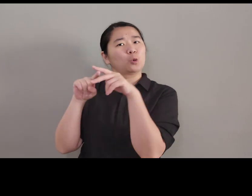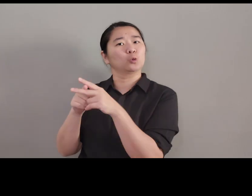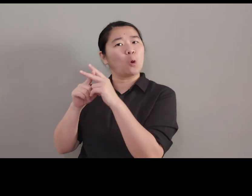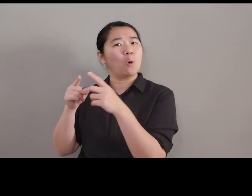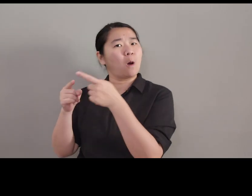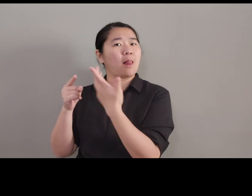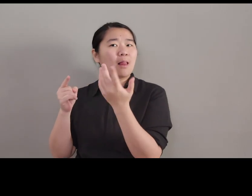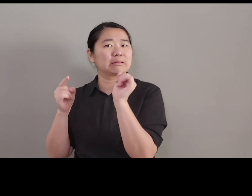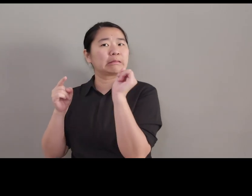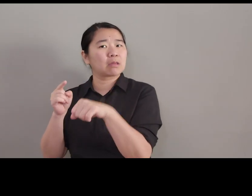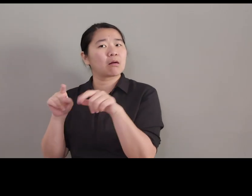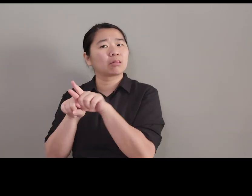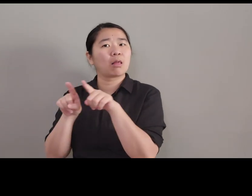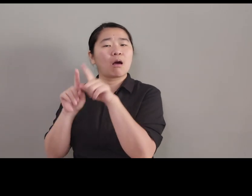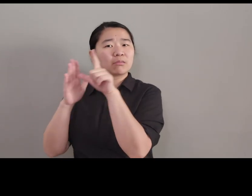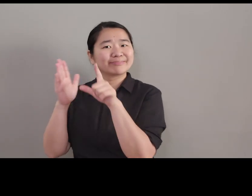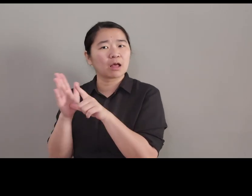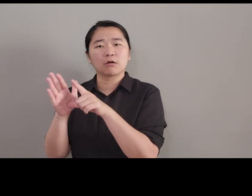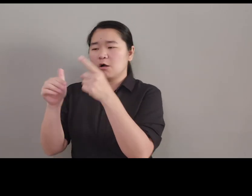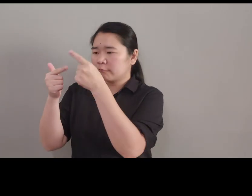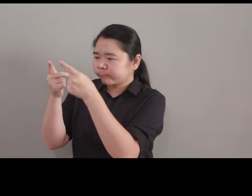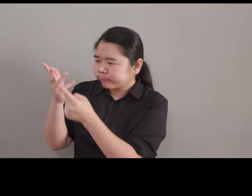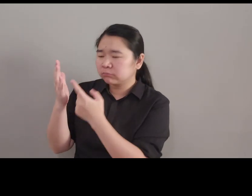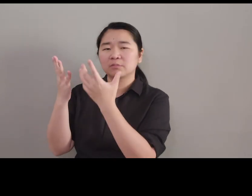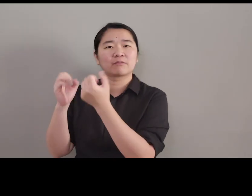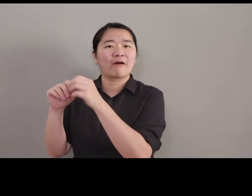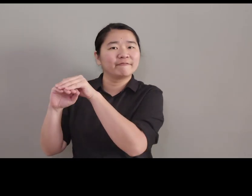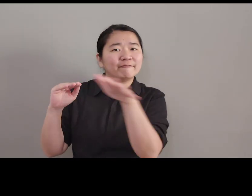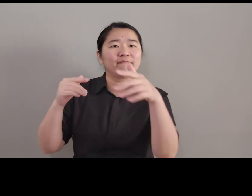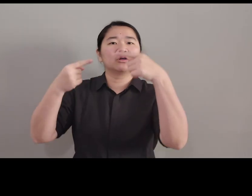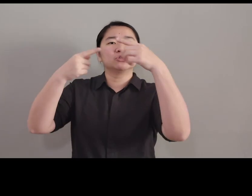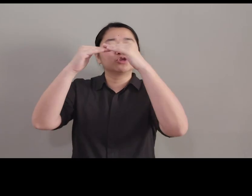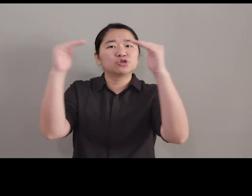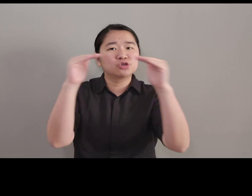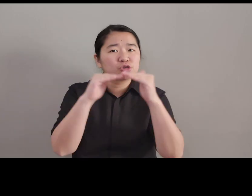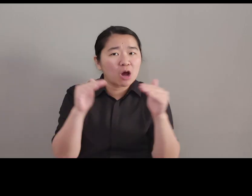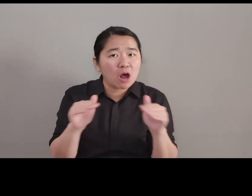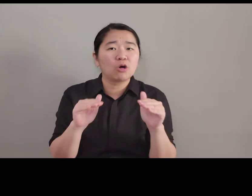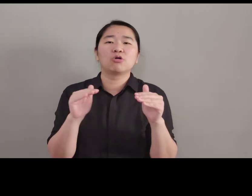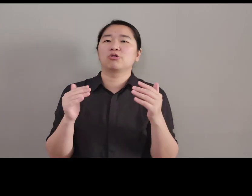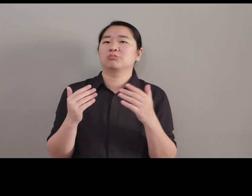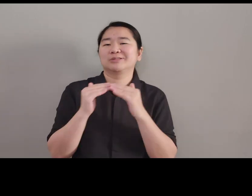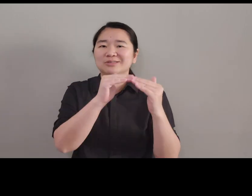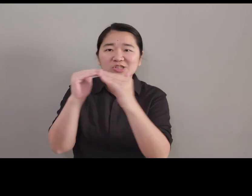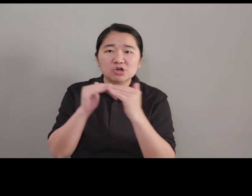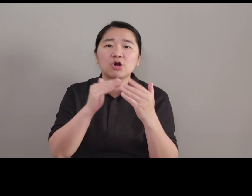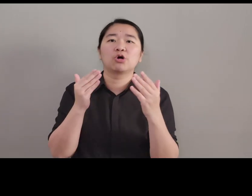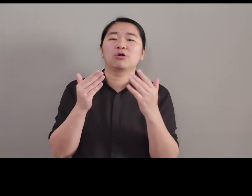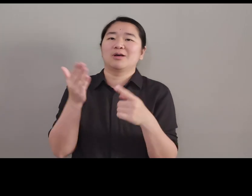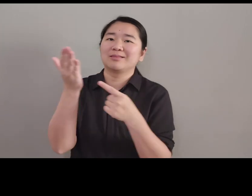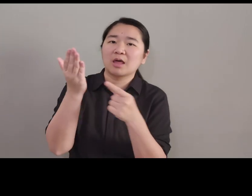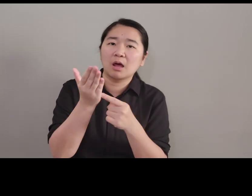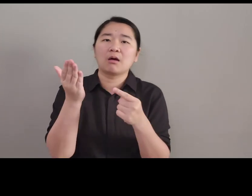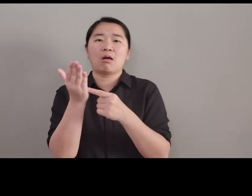there more legal requirements or more standards or more technical things? Is that what we are looking for, or is it rather something else? Because